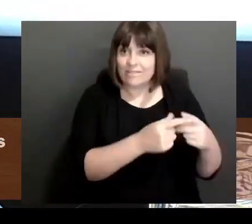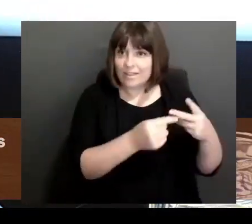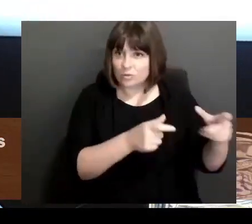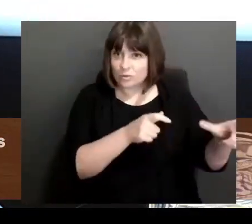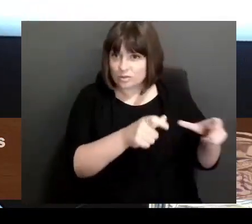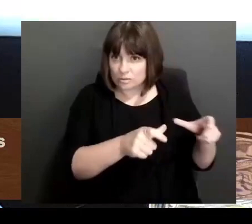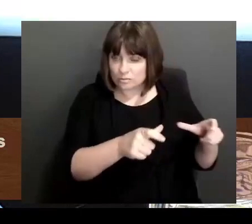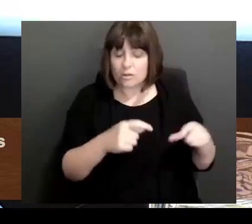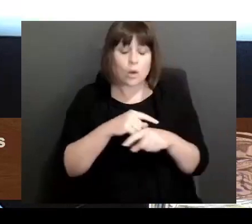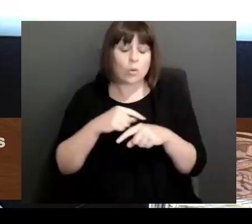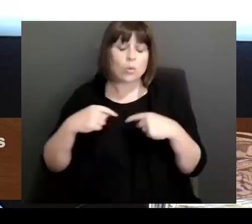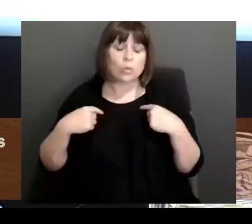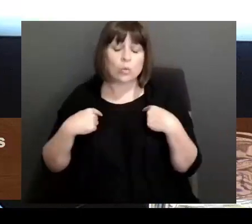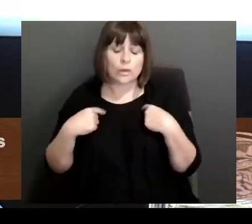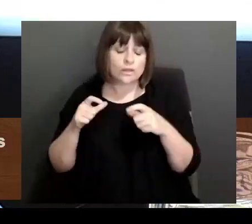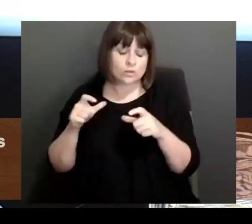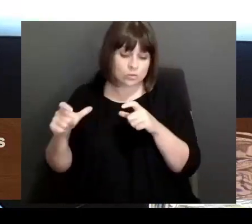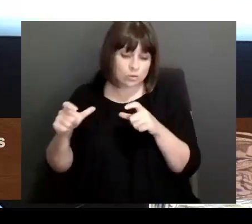control,